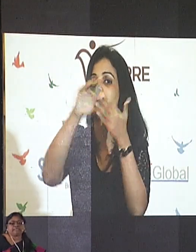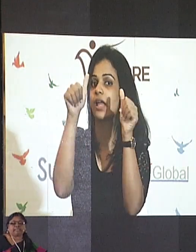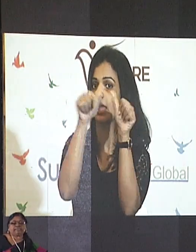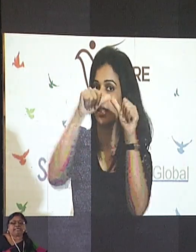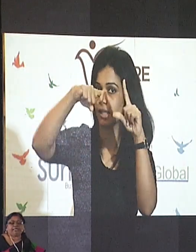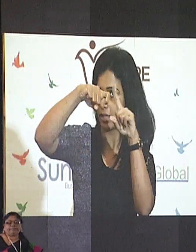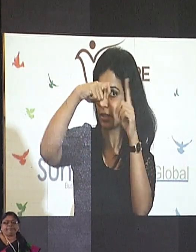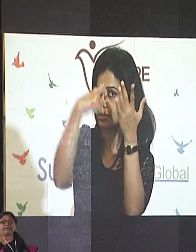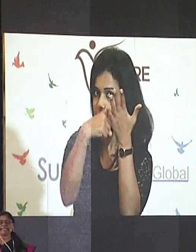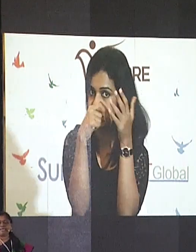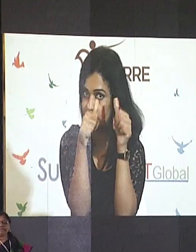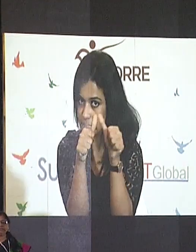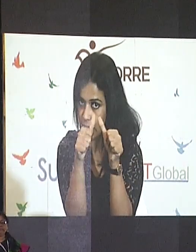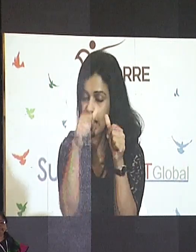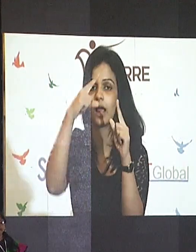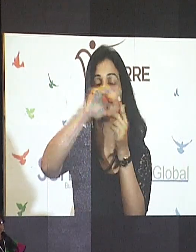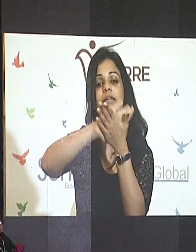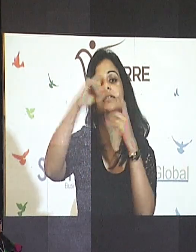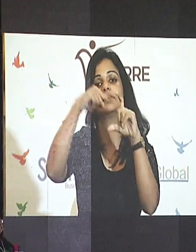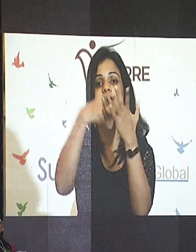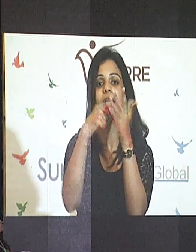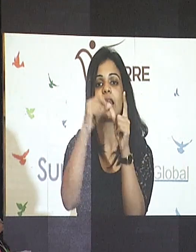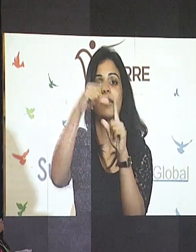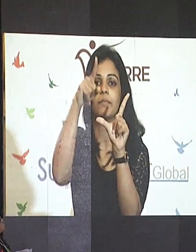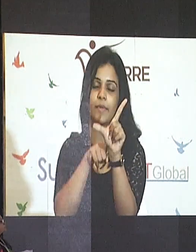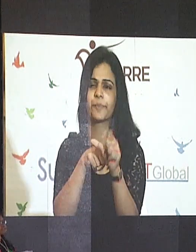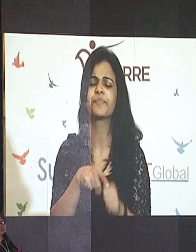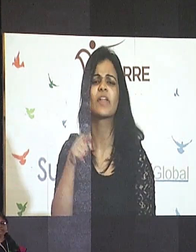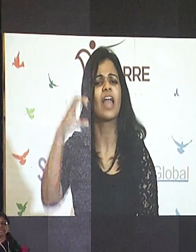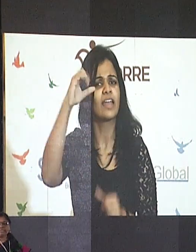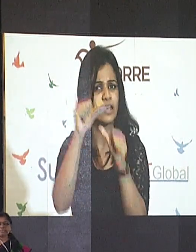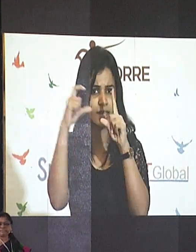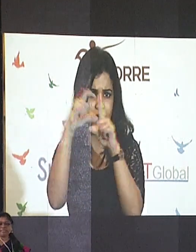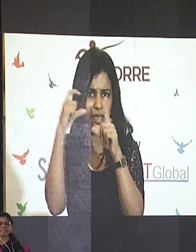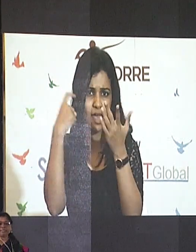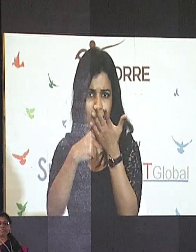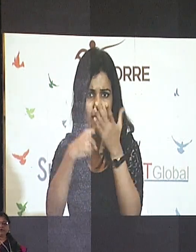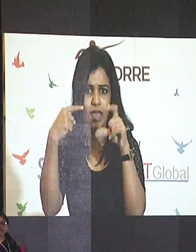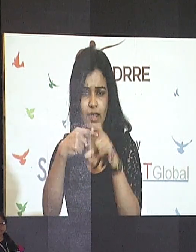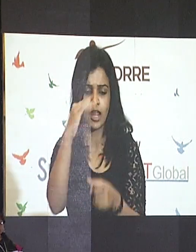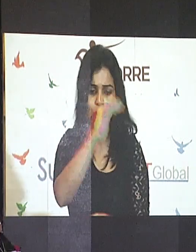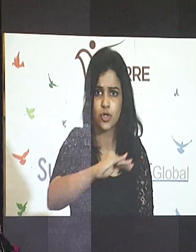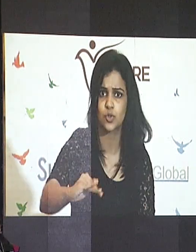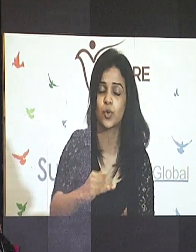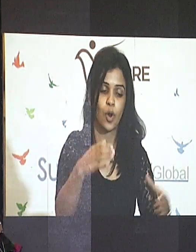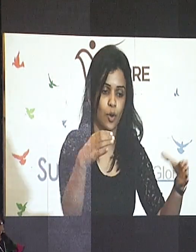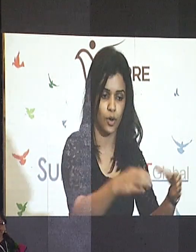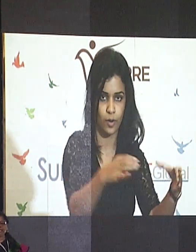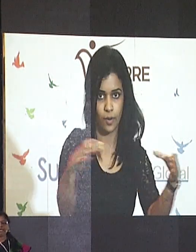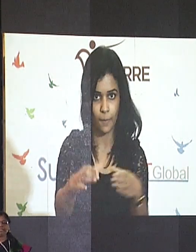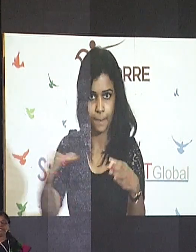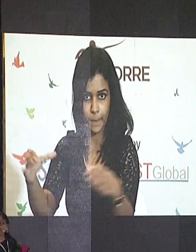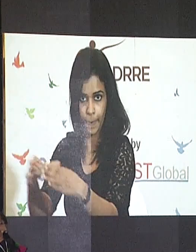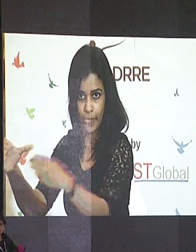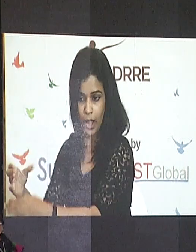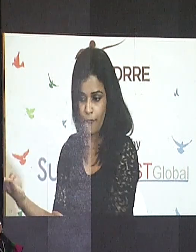This is the case study at CADRRE. There are four groups, that's toddlers, juniors, preteen,